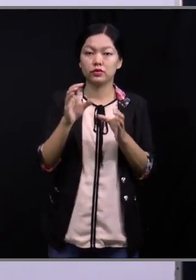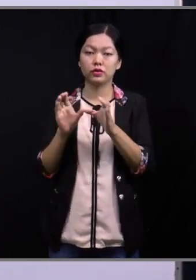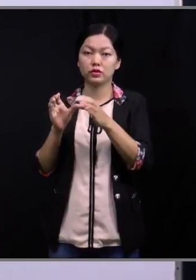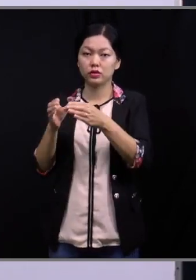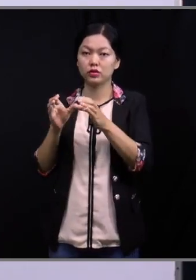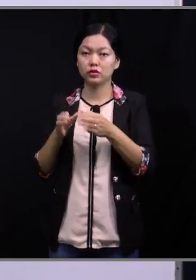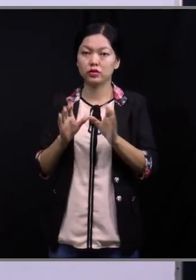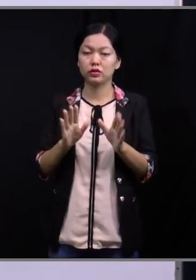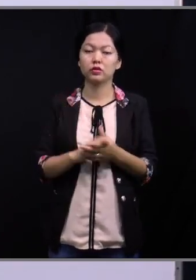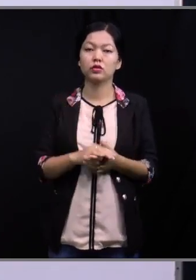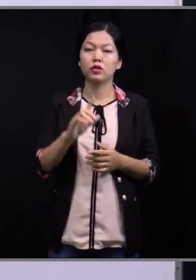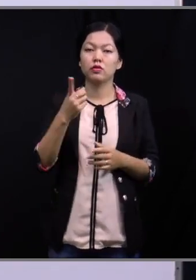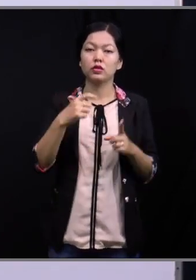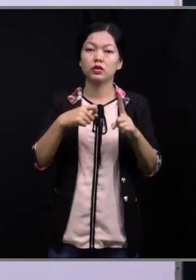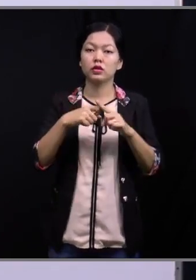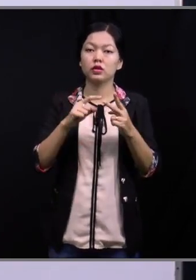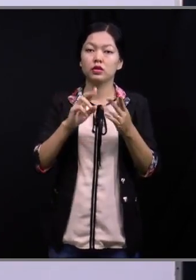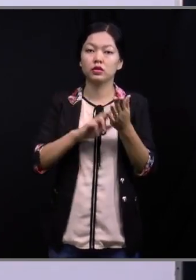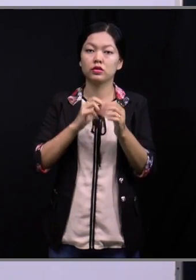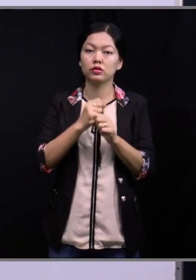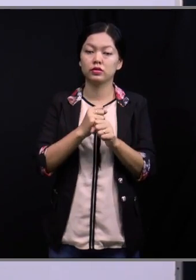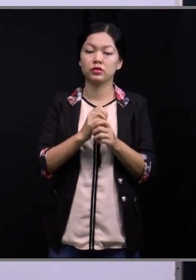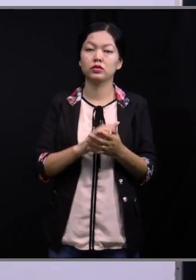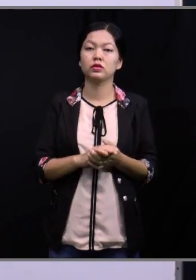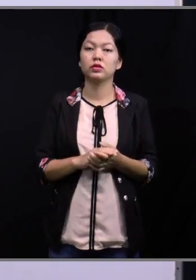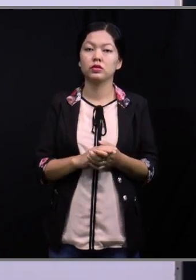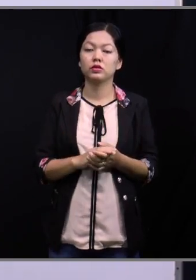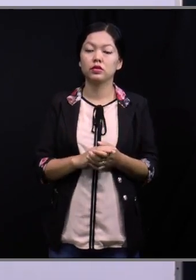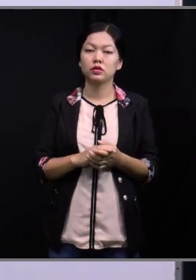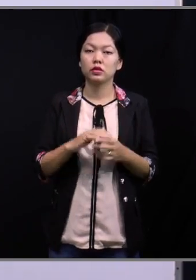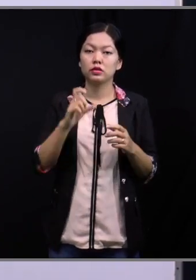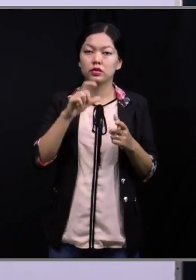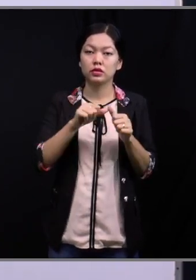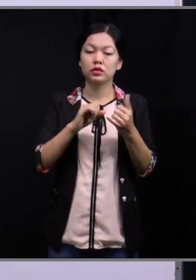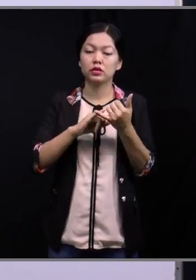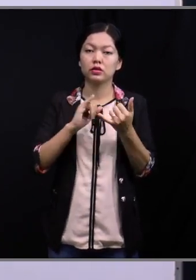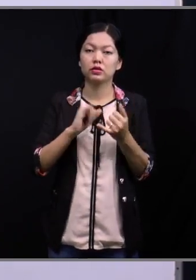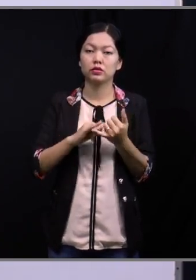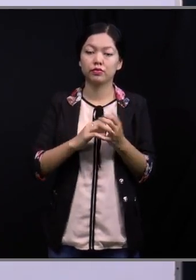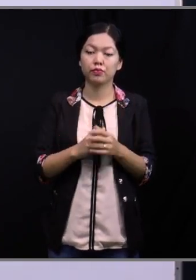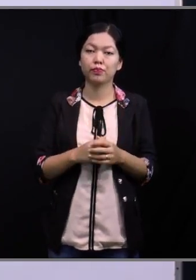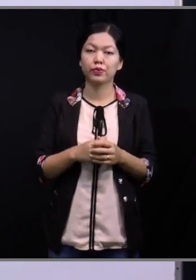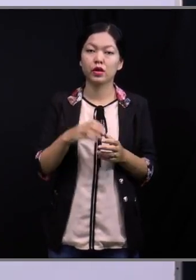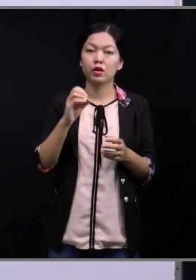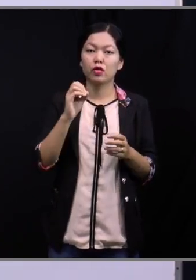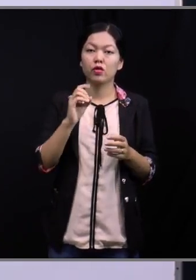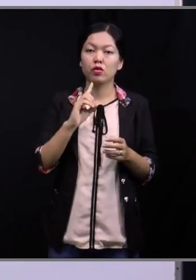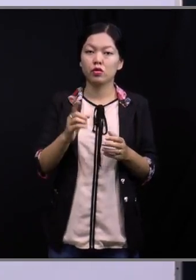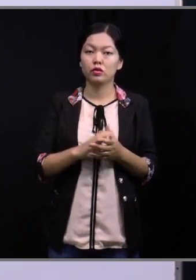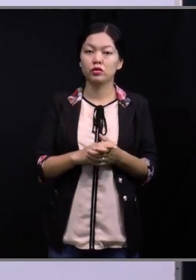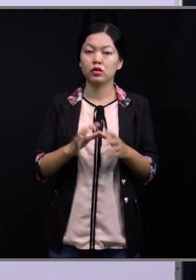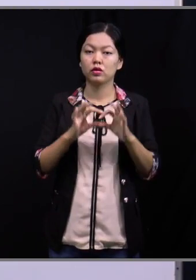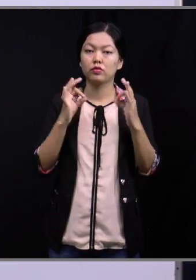These are the kingdom, phylum or division, class, order, then the family, the genus, and